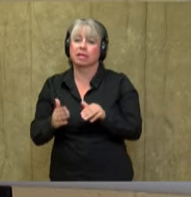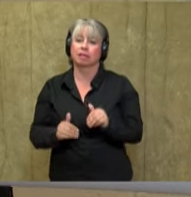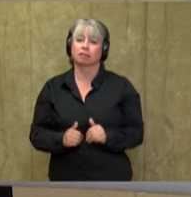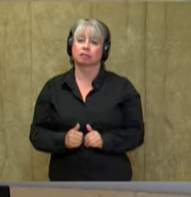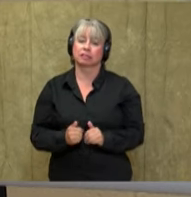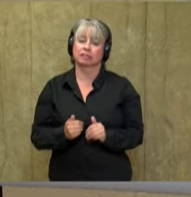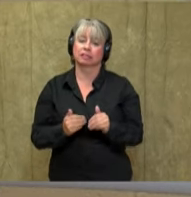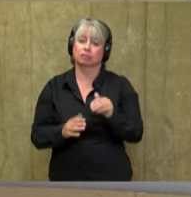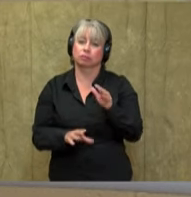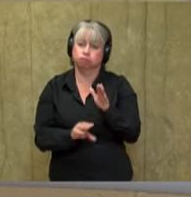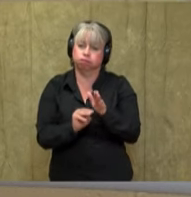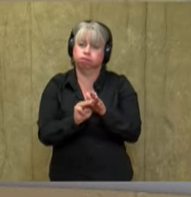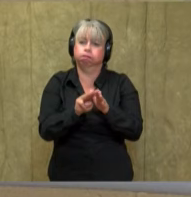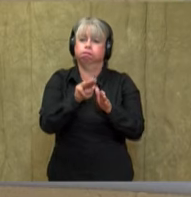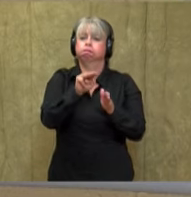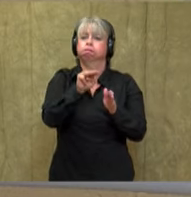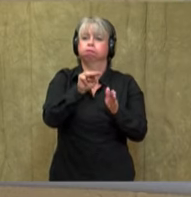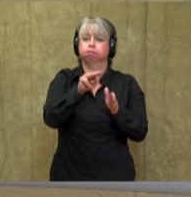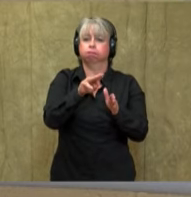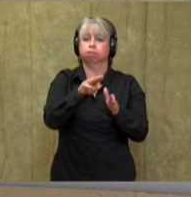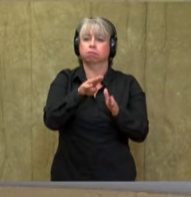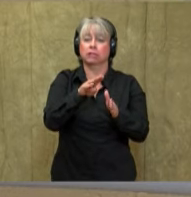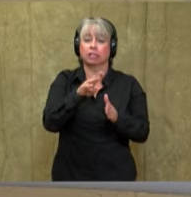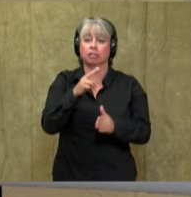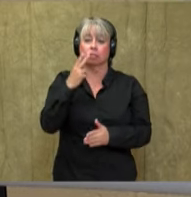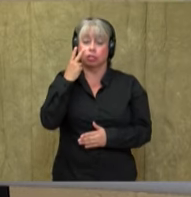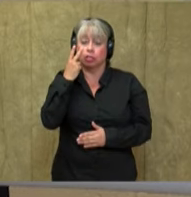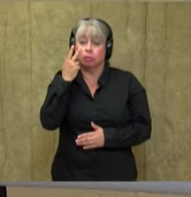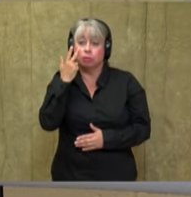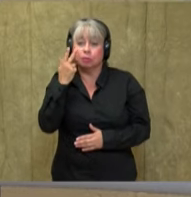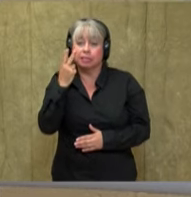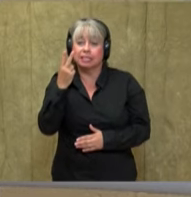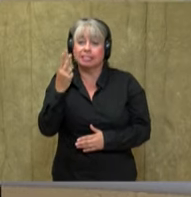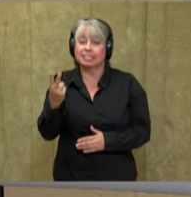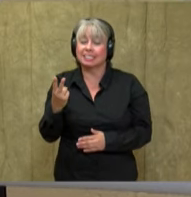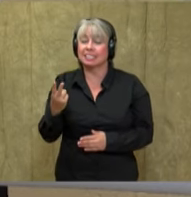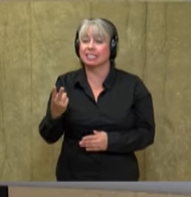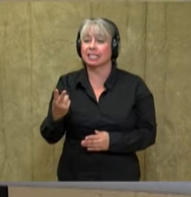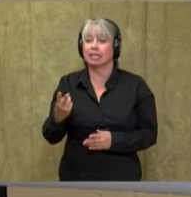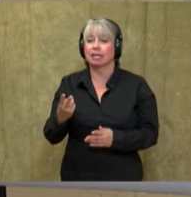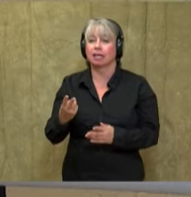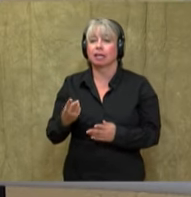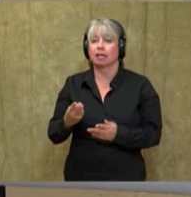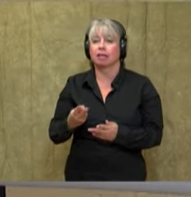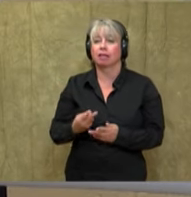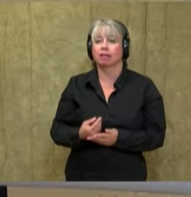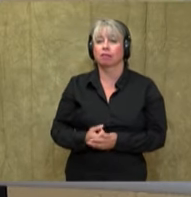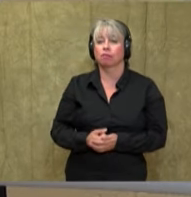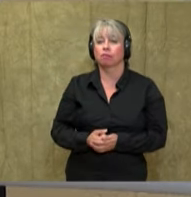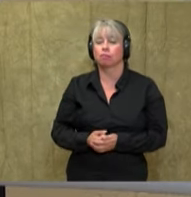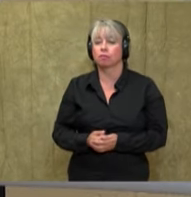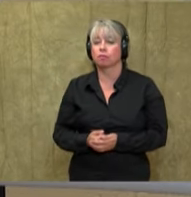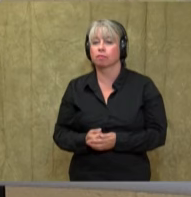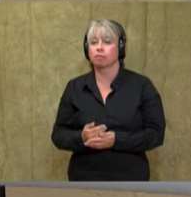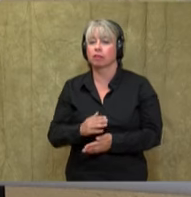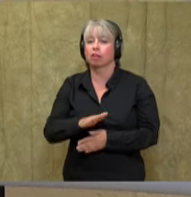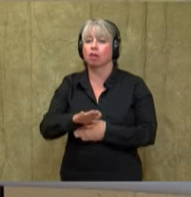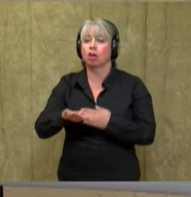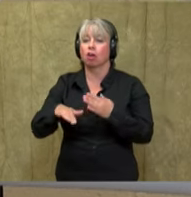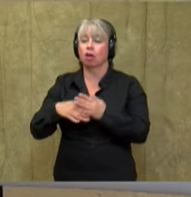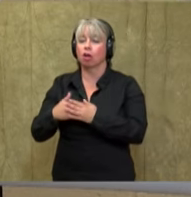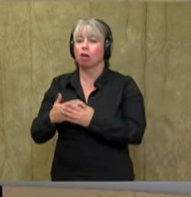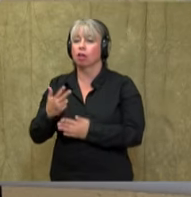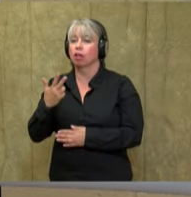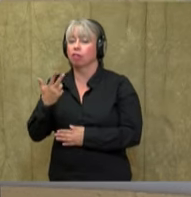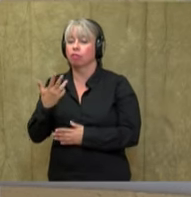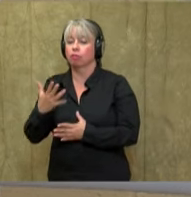Oh, yeah. So you can see, without me spilling this, you can see how all of this cylinder now is filled